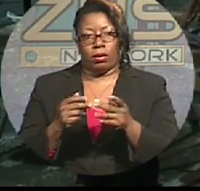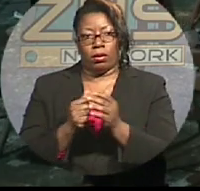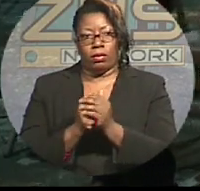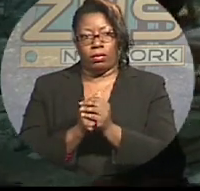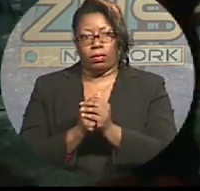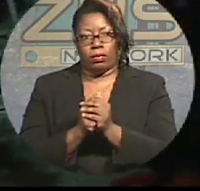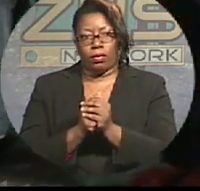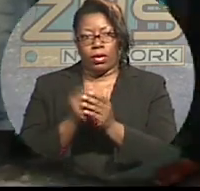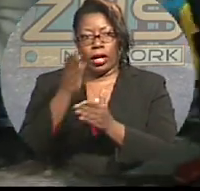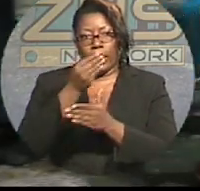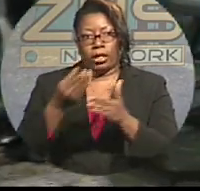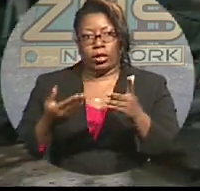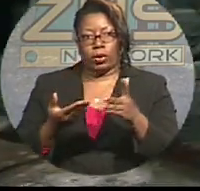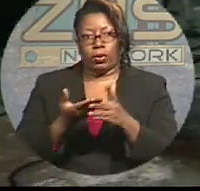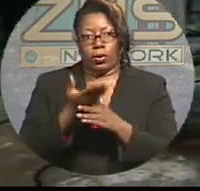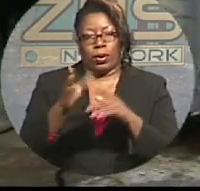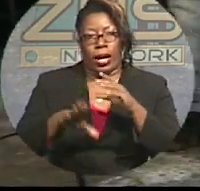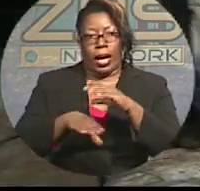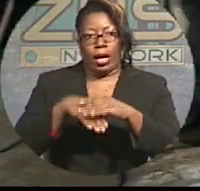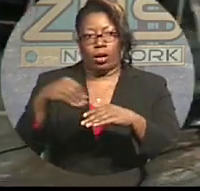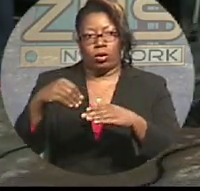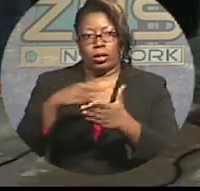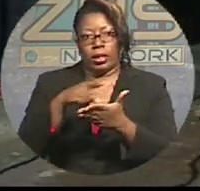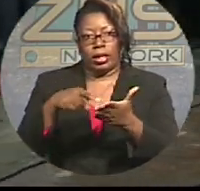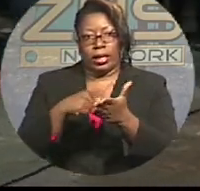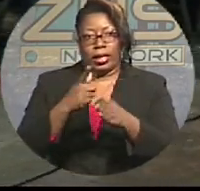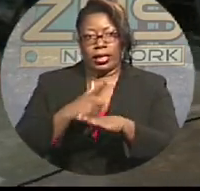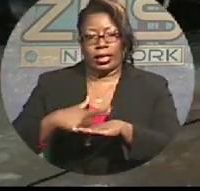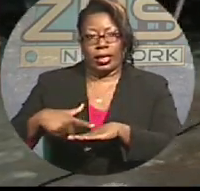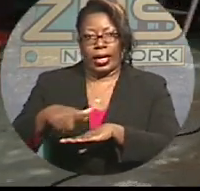and throughout this land.